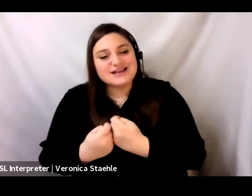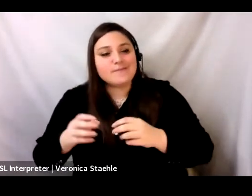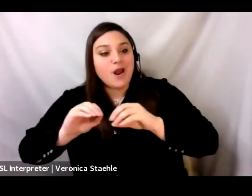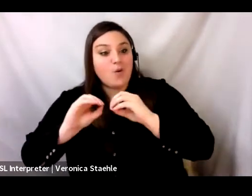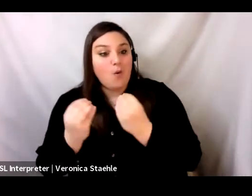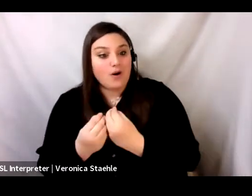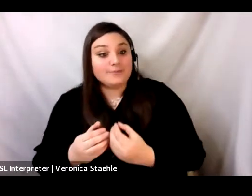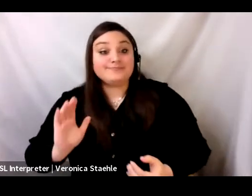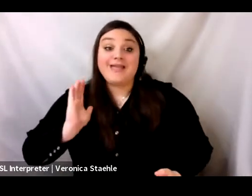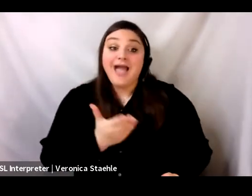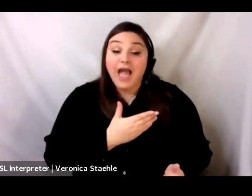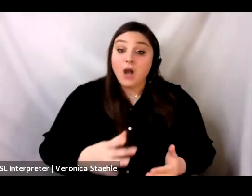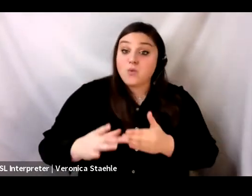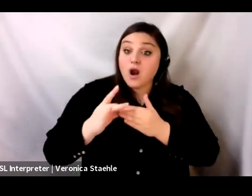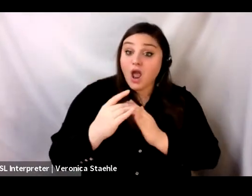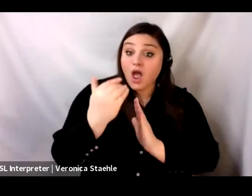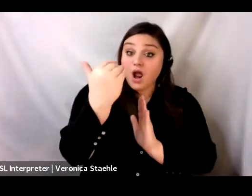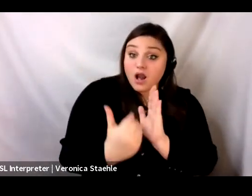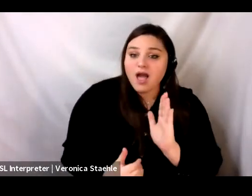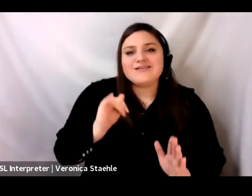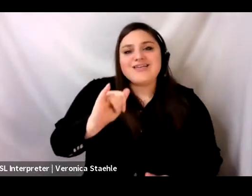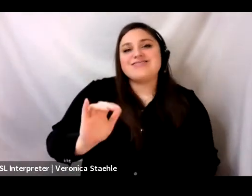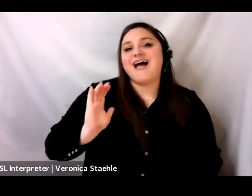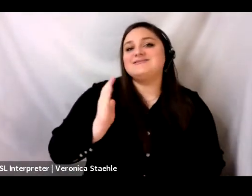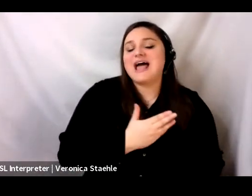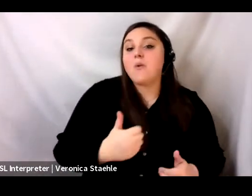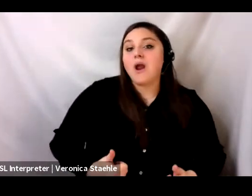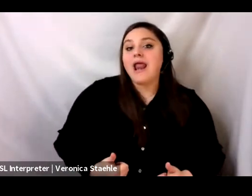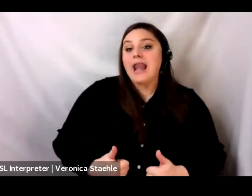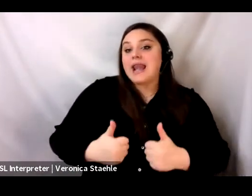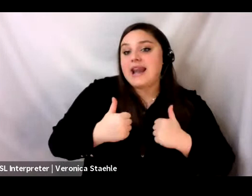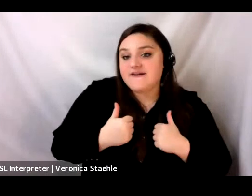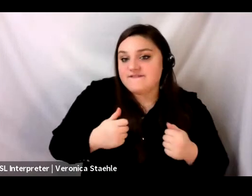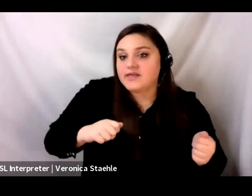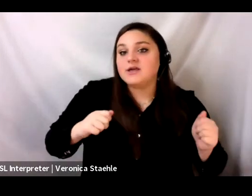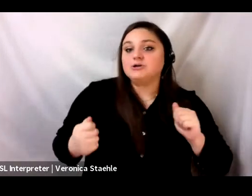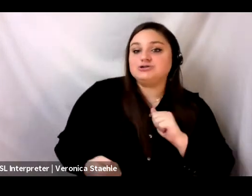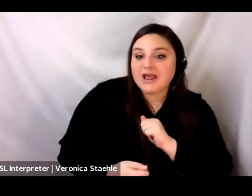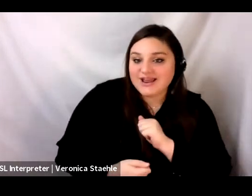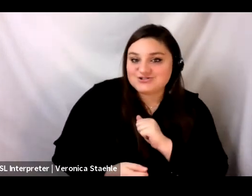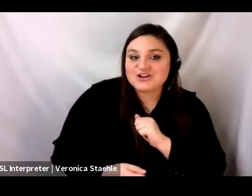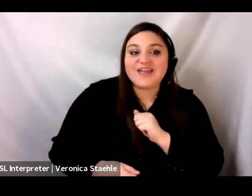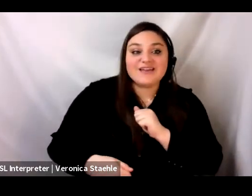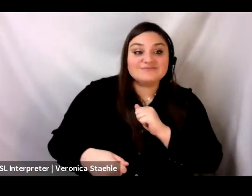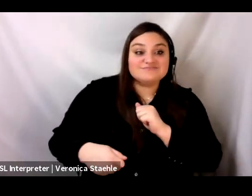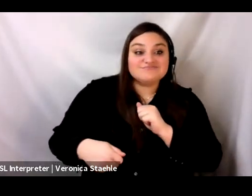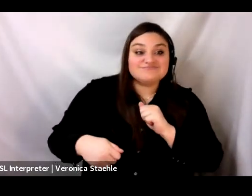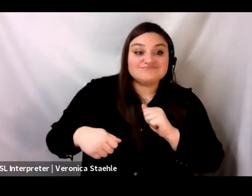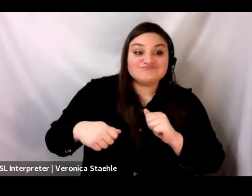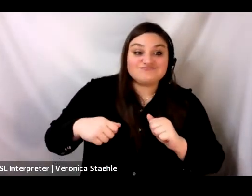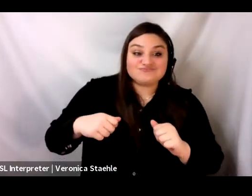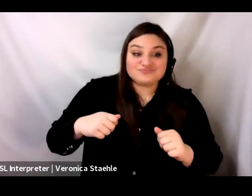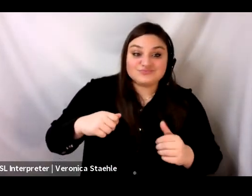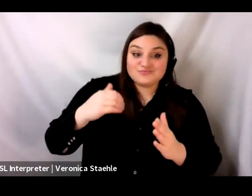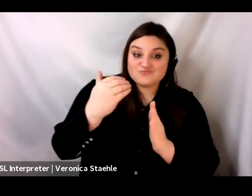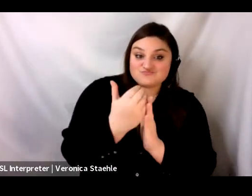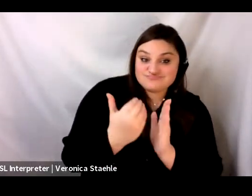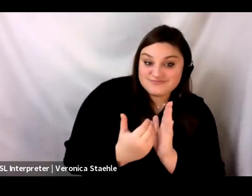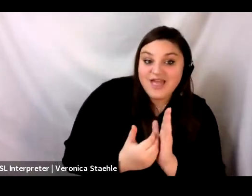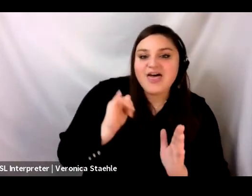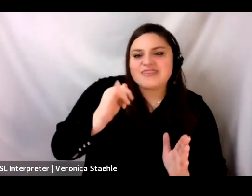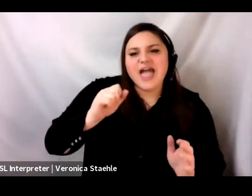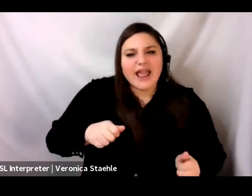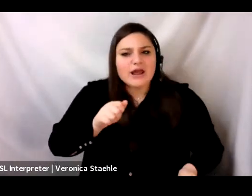a living commitment and may grow or change to reflect our learning. If you have feedback for these guidelines or any part of